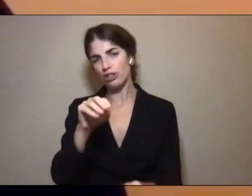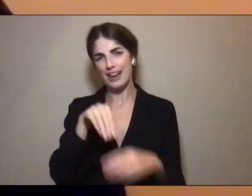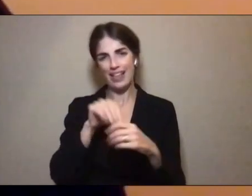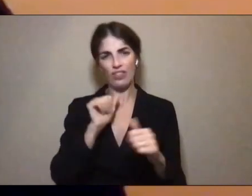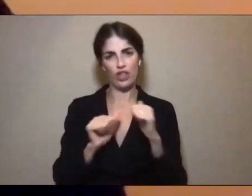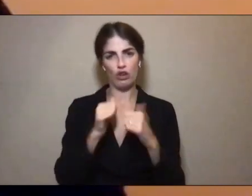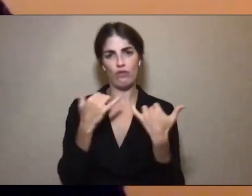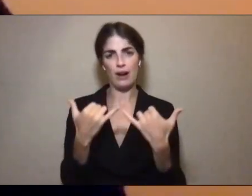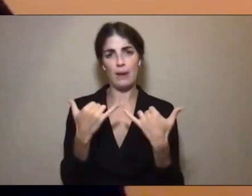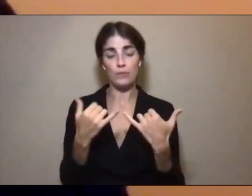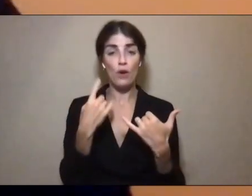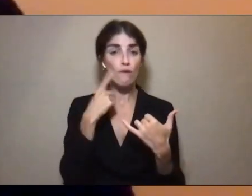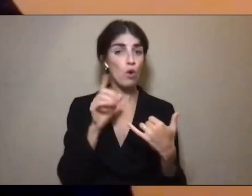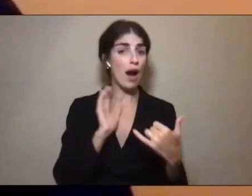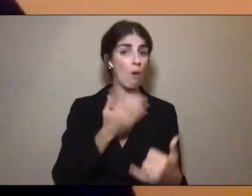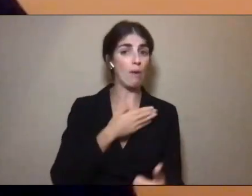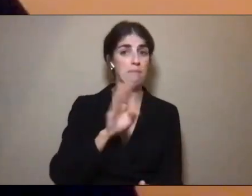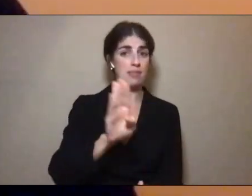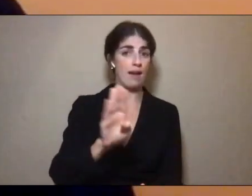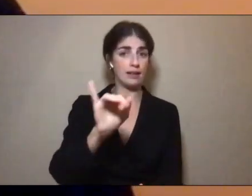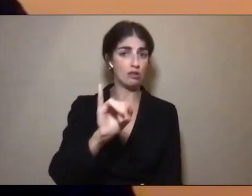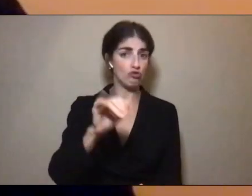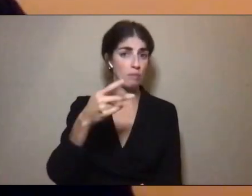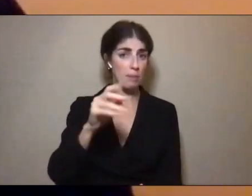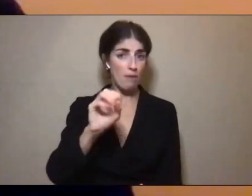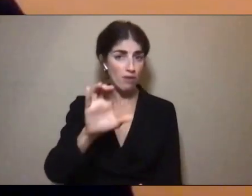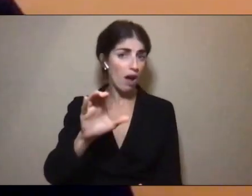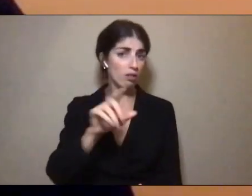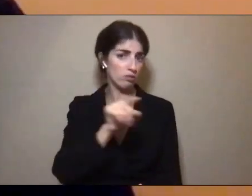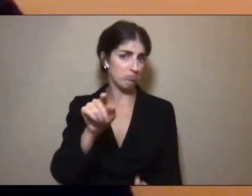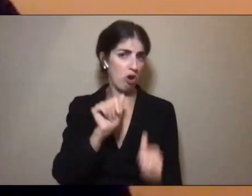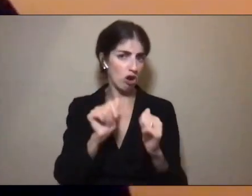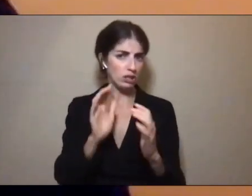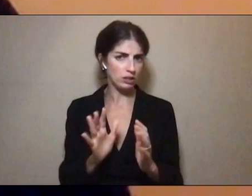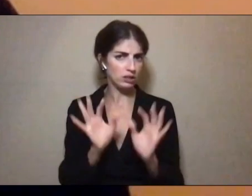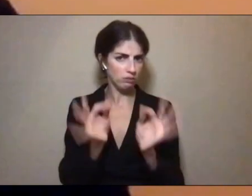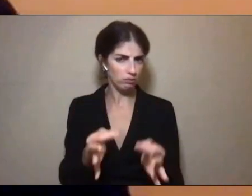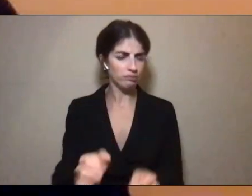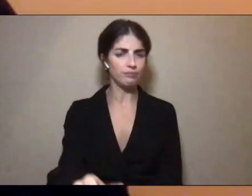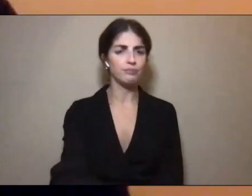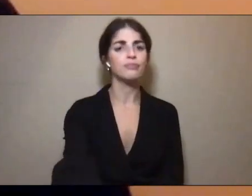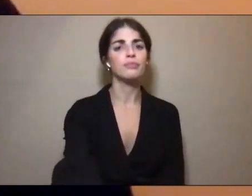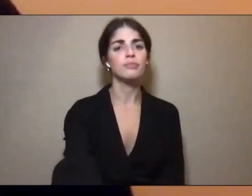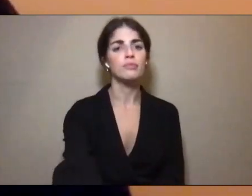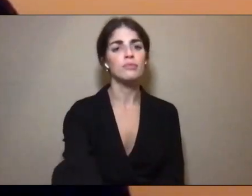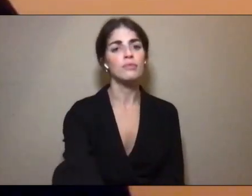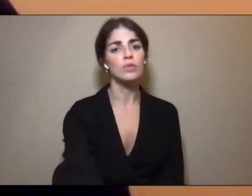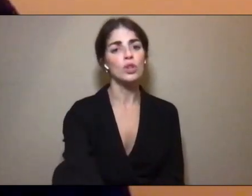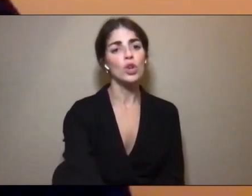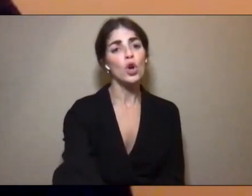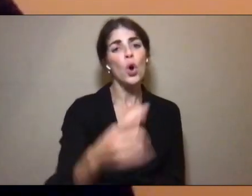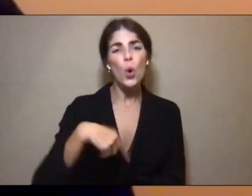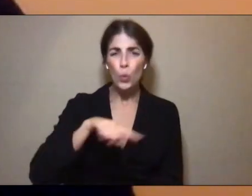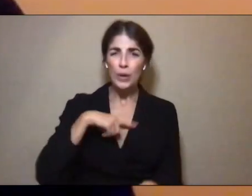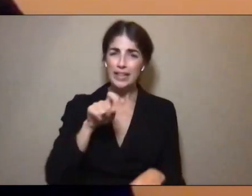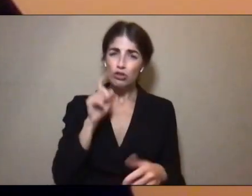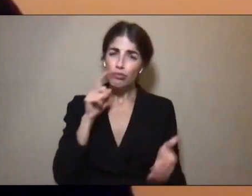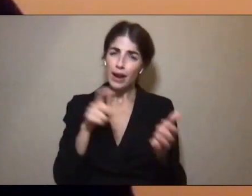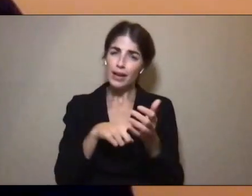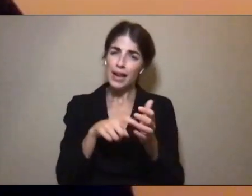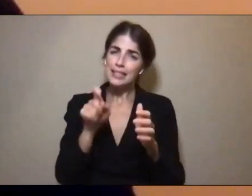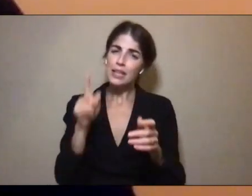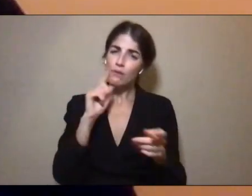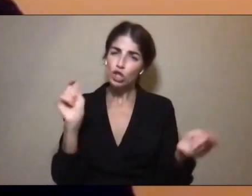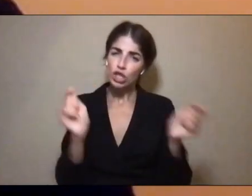our Black, Indigenous, and people of color artists. We want to recognize the need for change and community